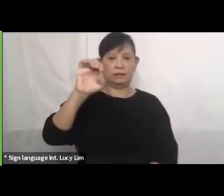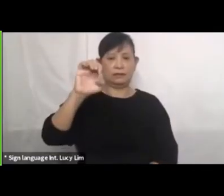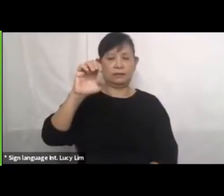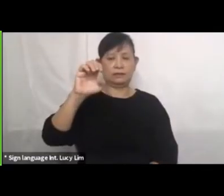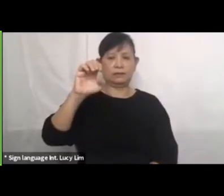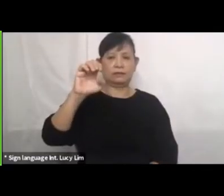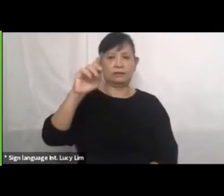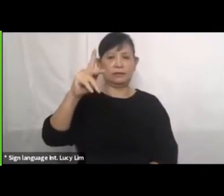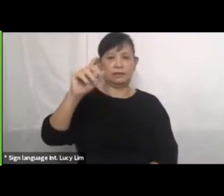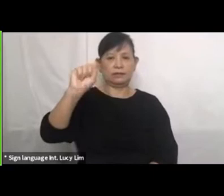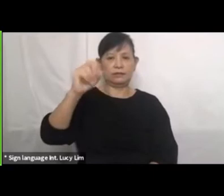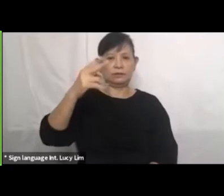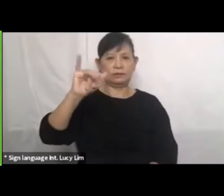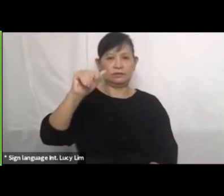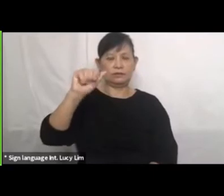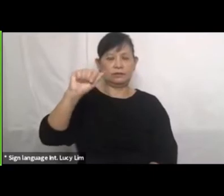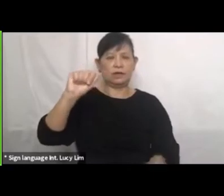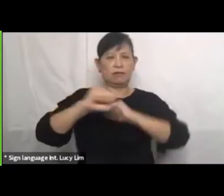bit?